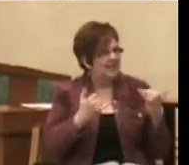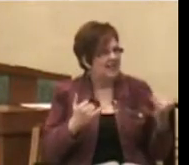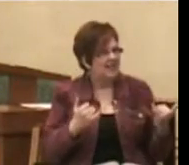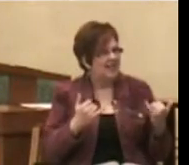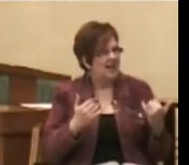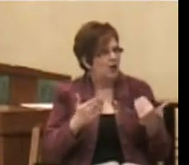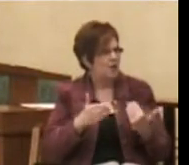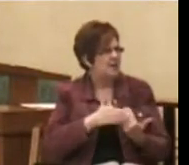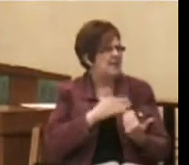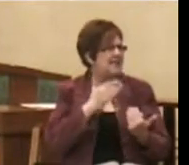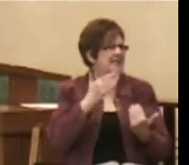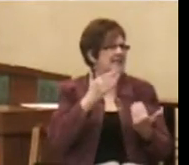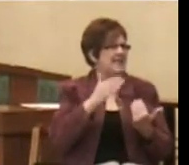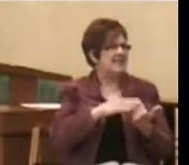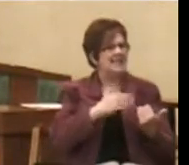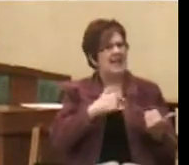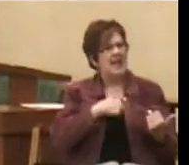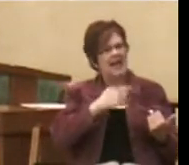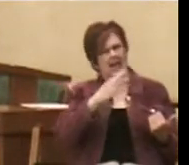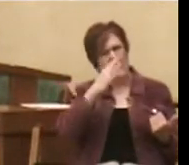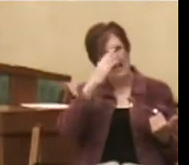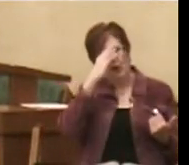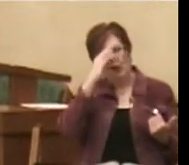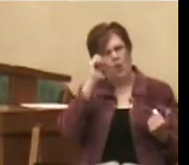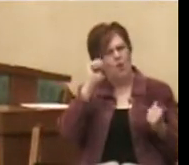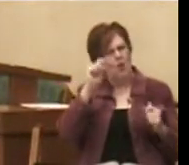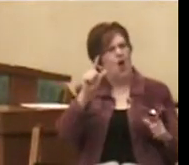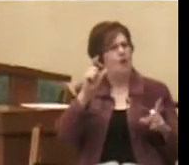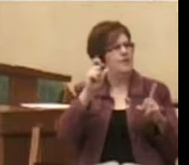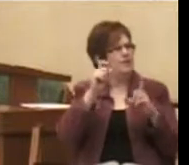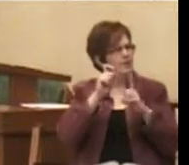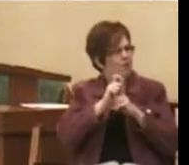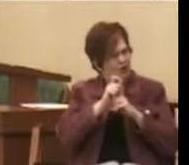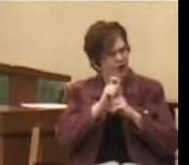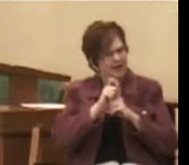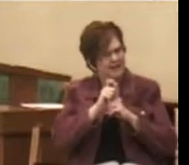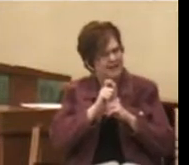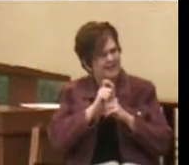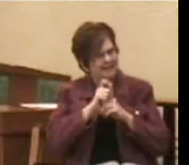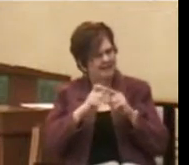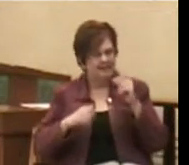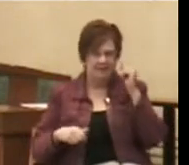It's so easy. I know all the words."